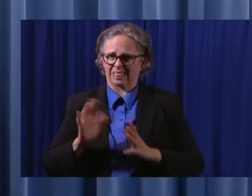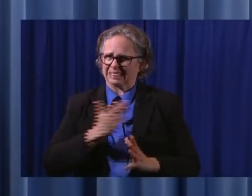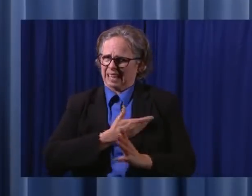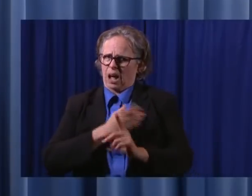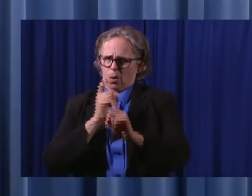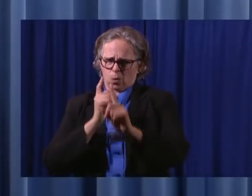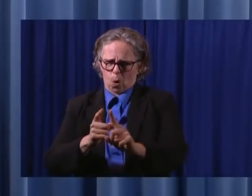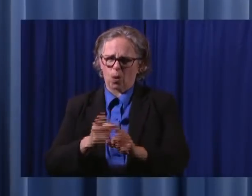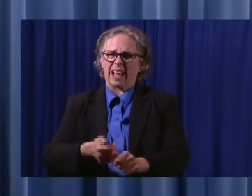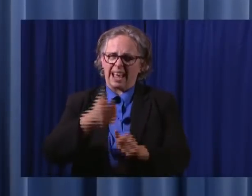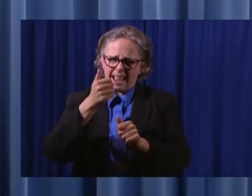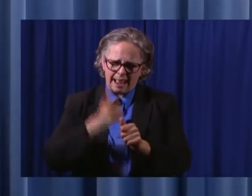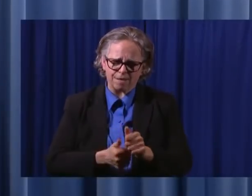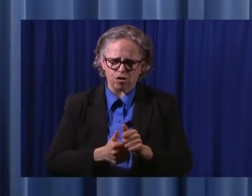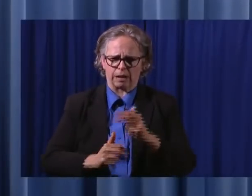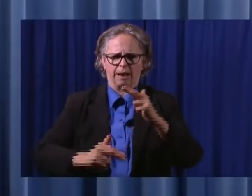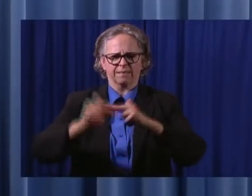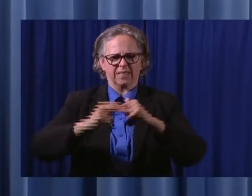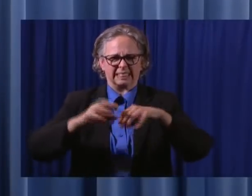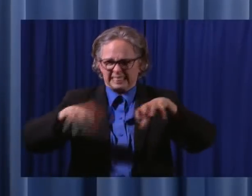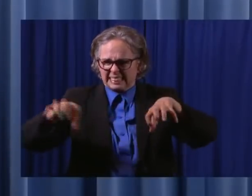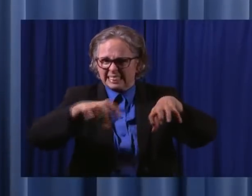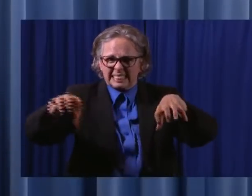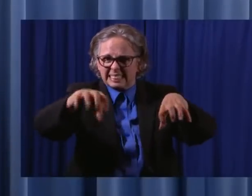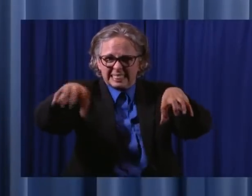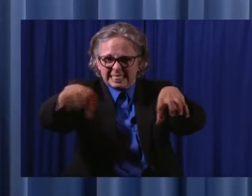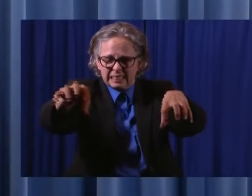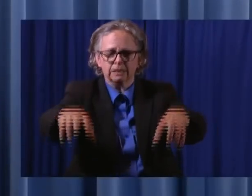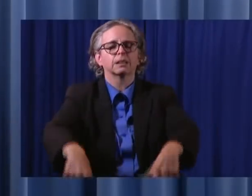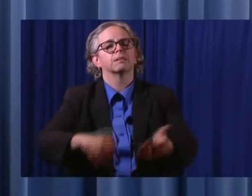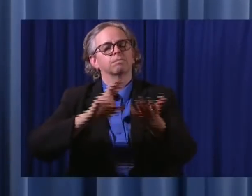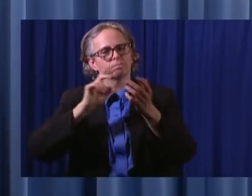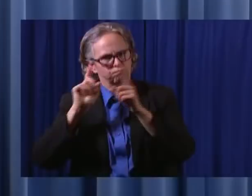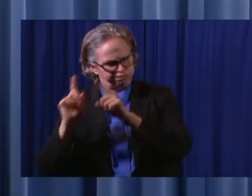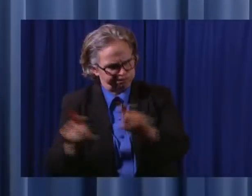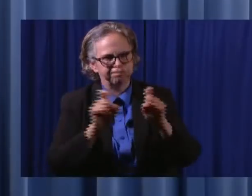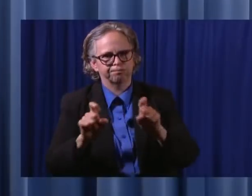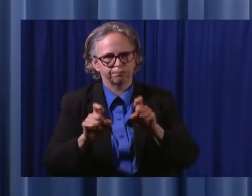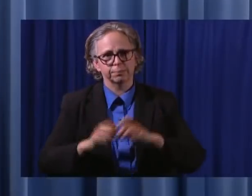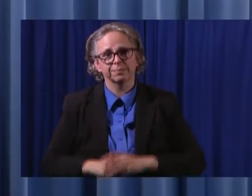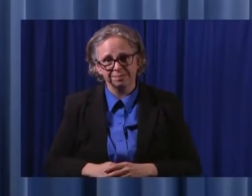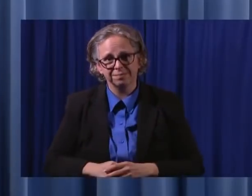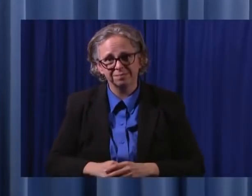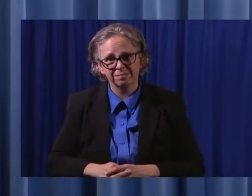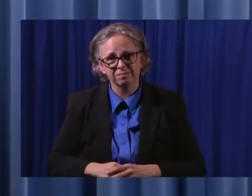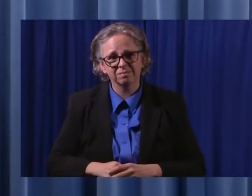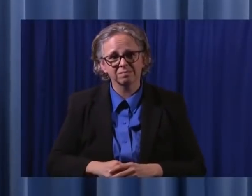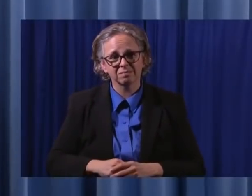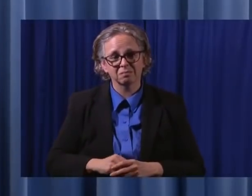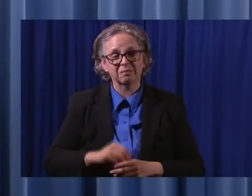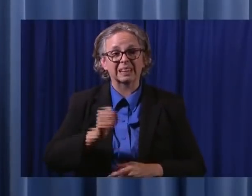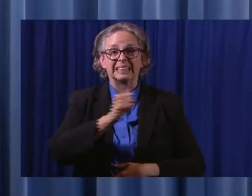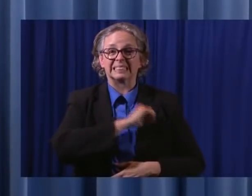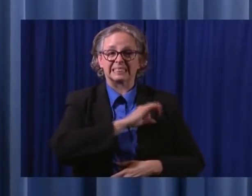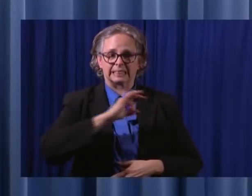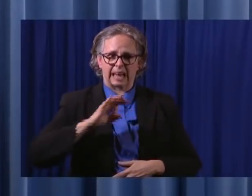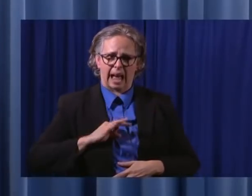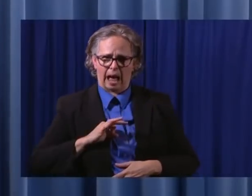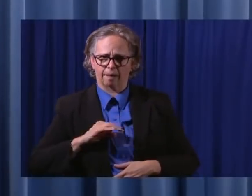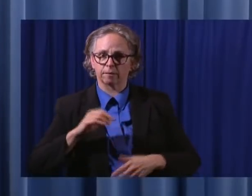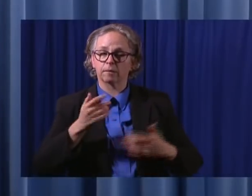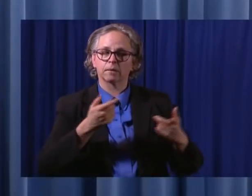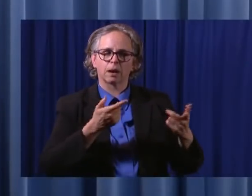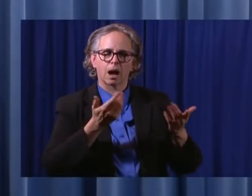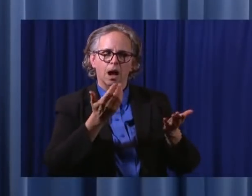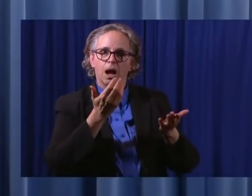every facility and then have the staff continue to be tested. And we're working with the nursing